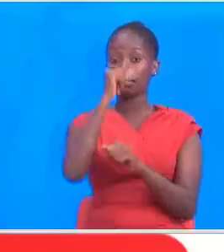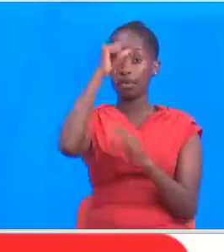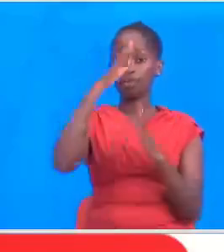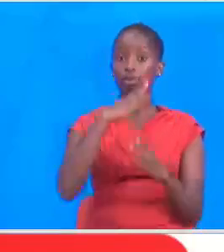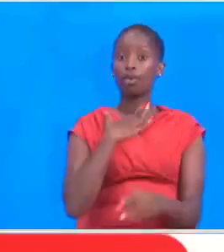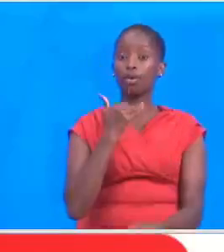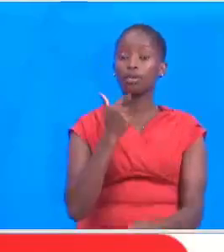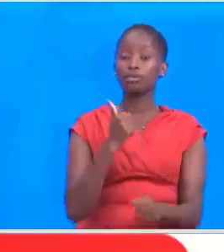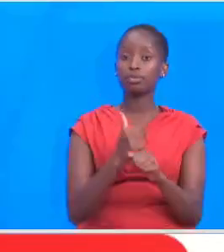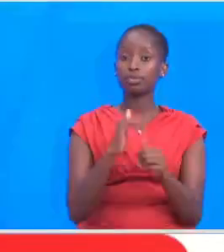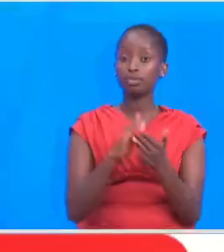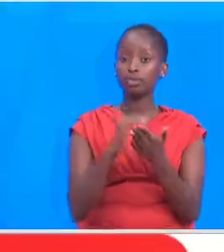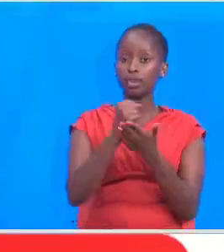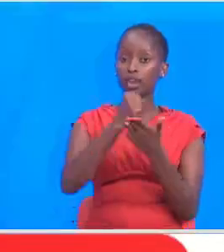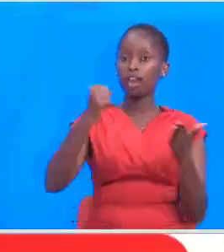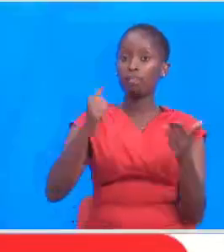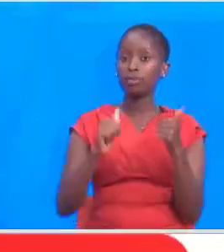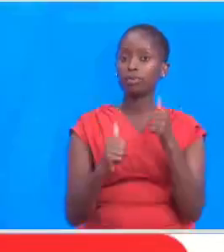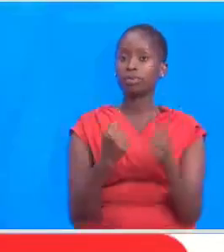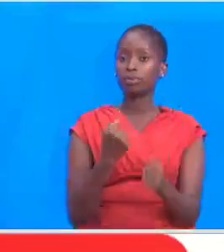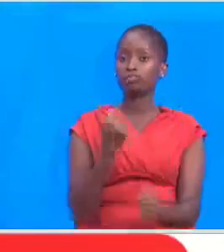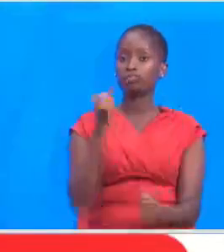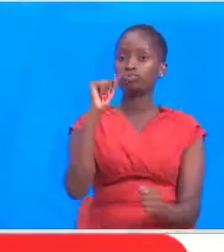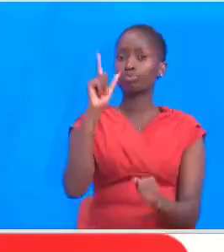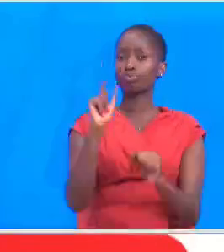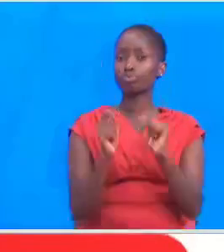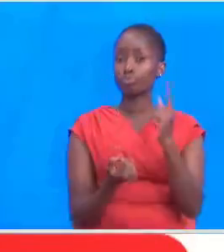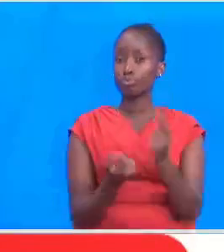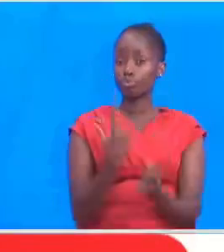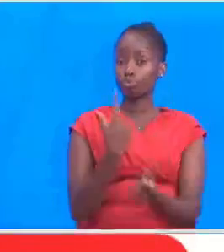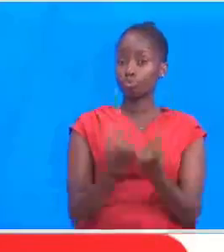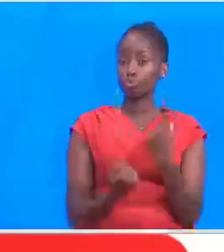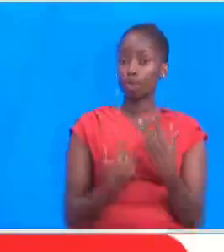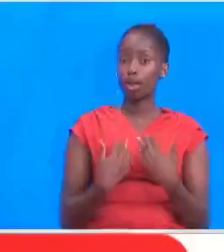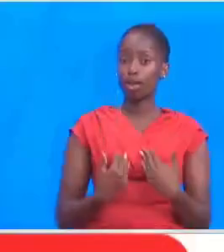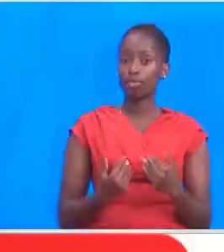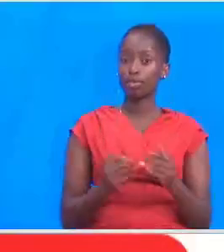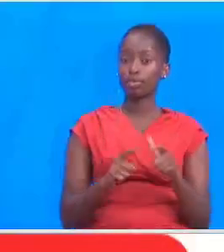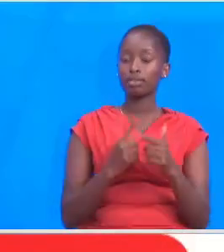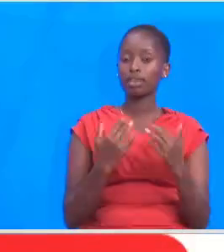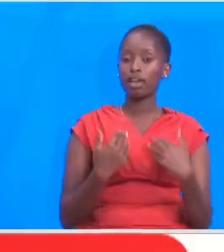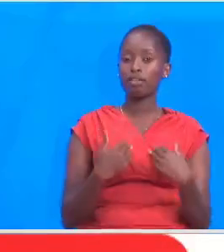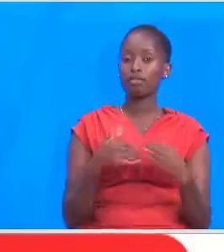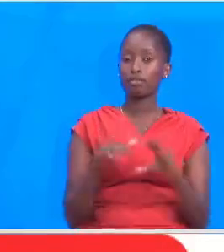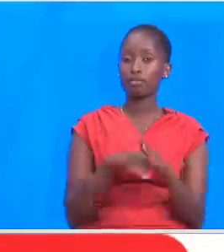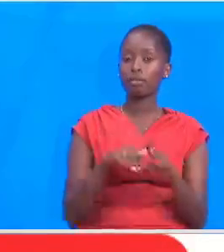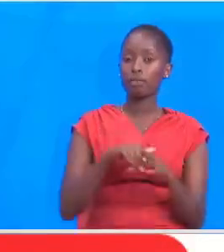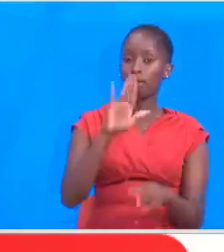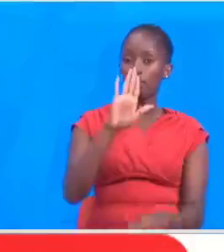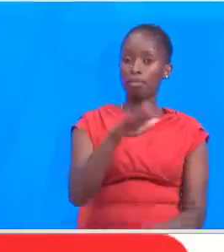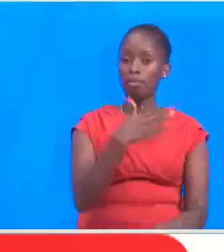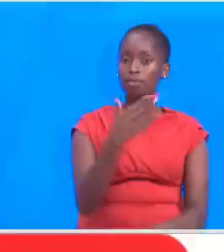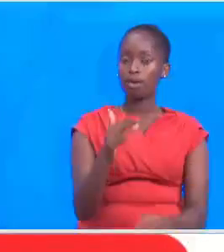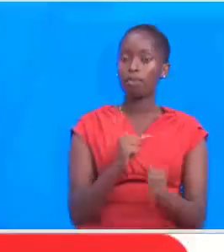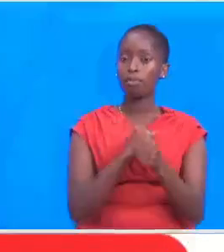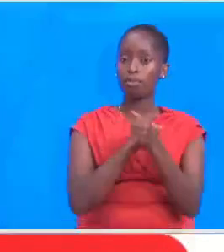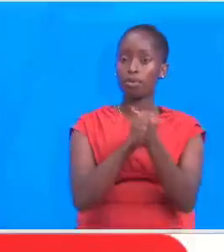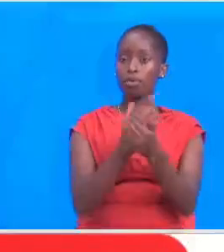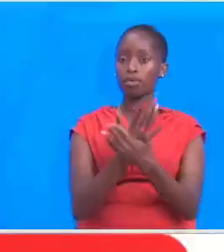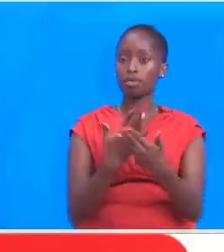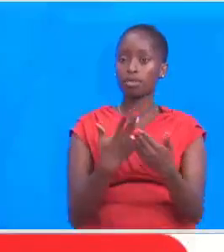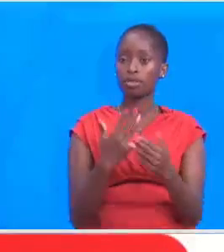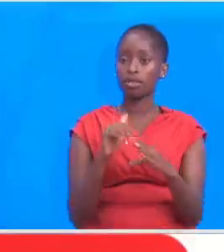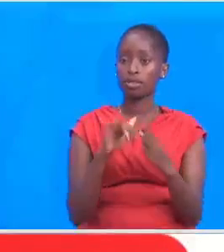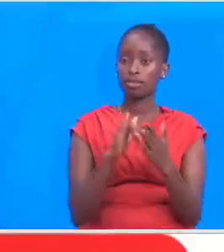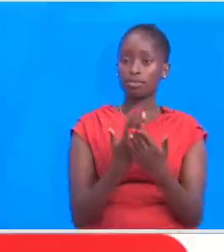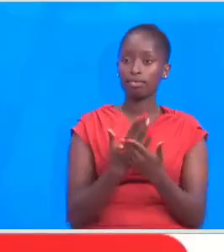governor raised and equated to that of a president and members of parliament to protect them from witch hunt. And